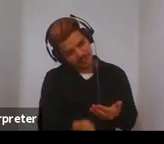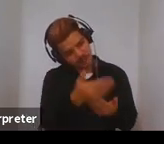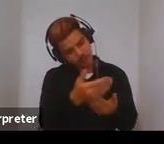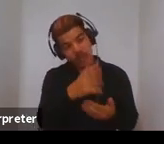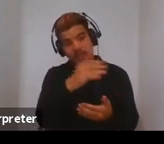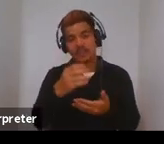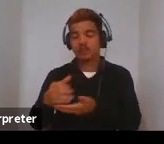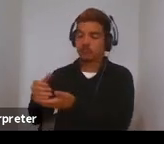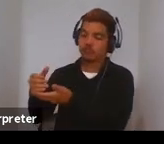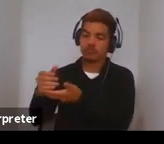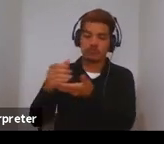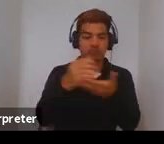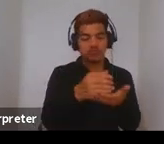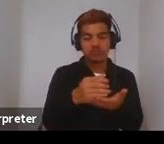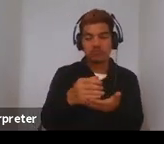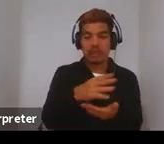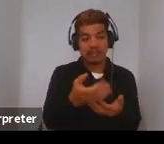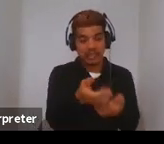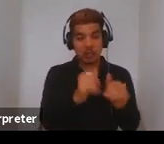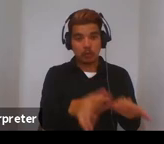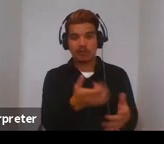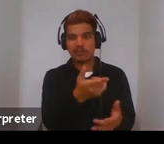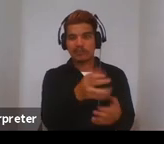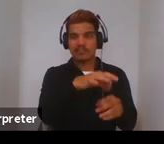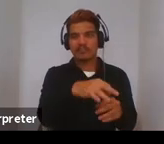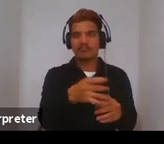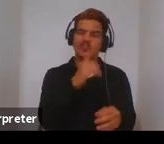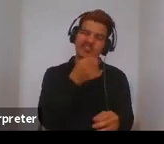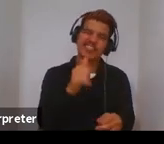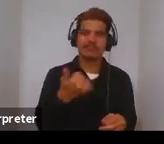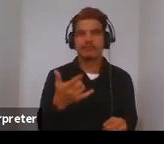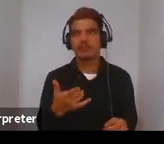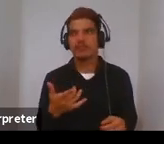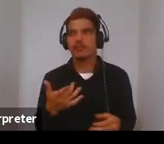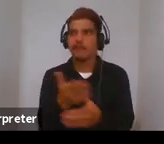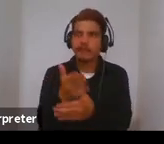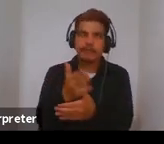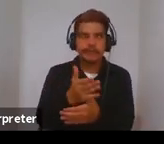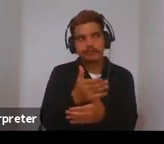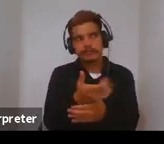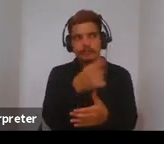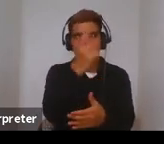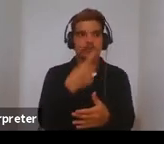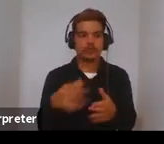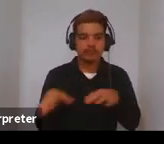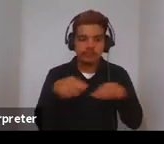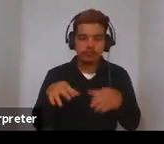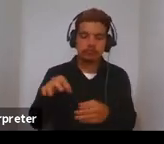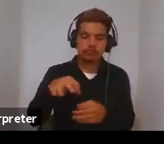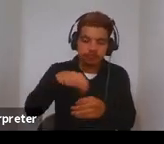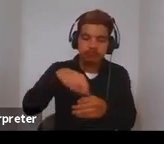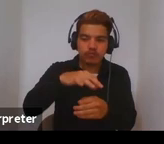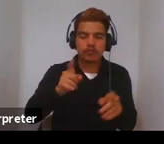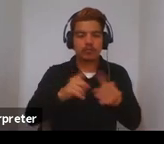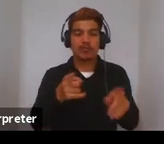arrives, they actually don't want the tea at all. Sure, that's kind of annoying as you've gone to all the effort of making the tea. But they remain under